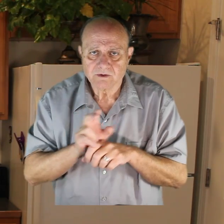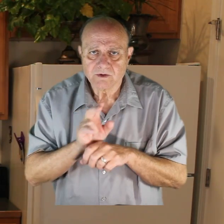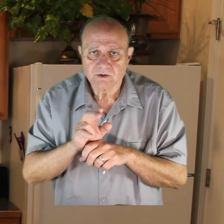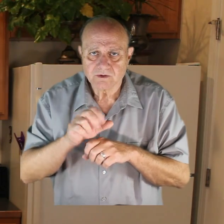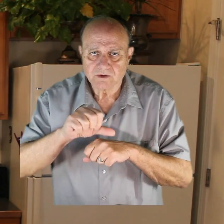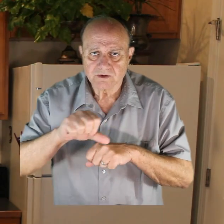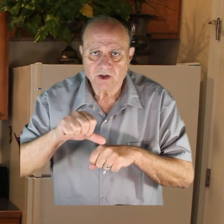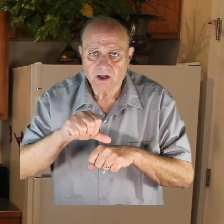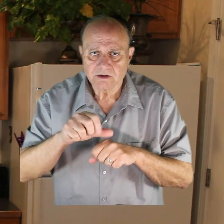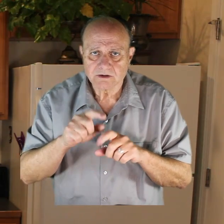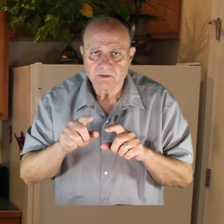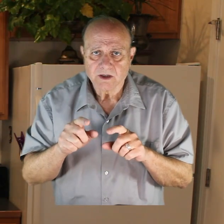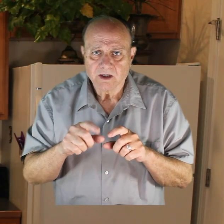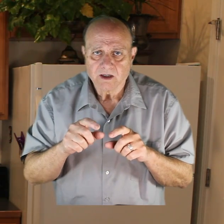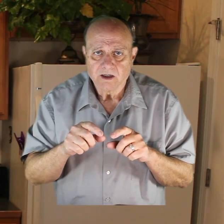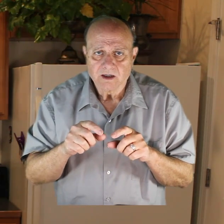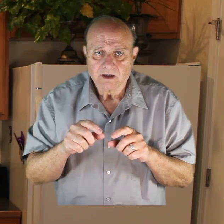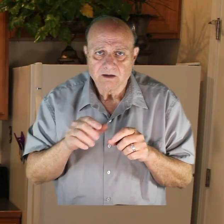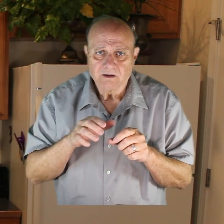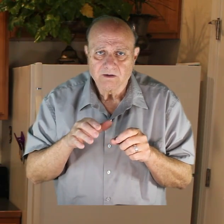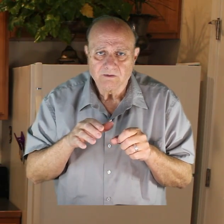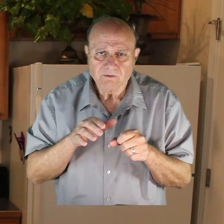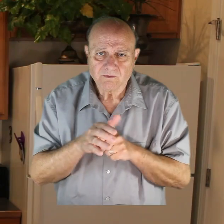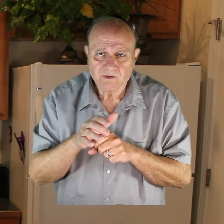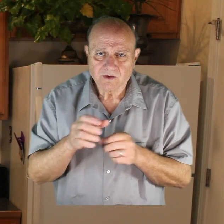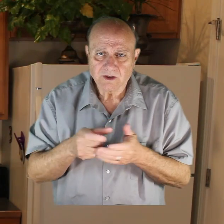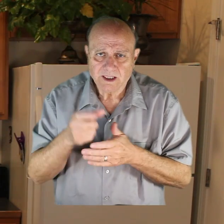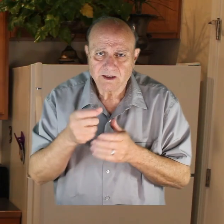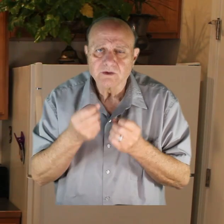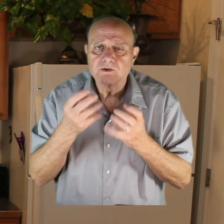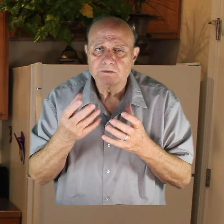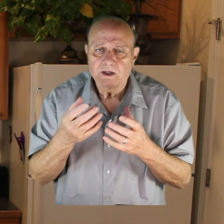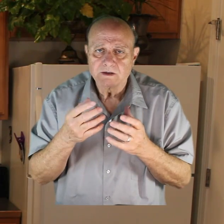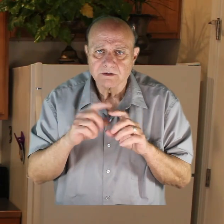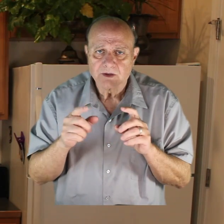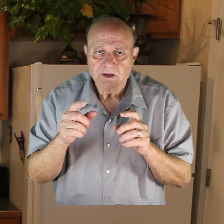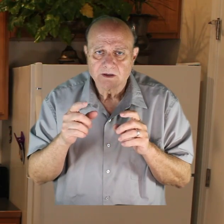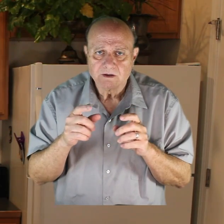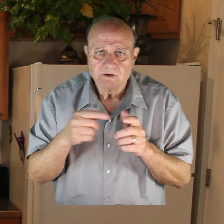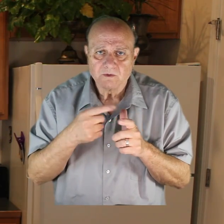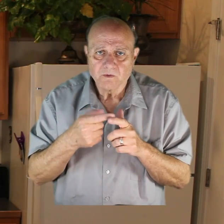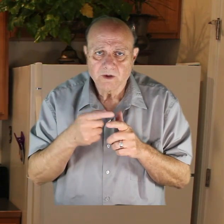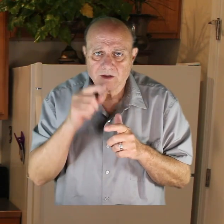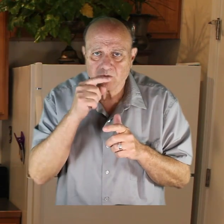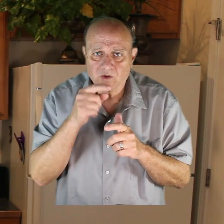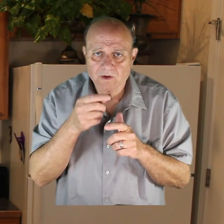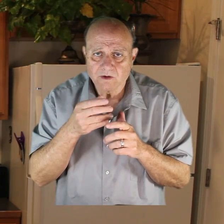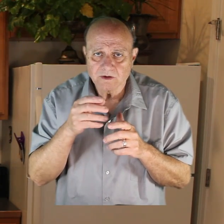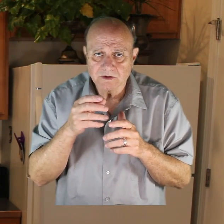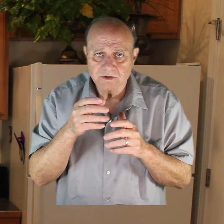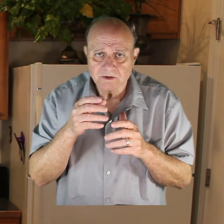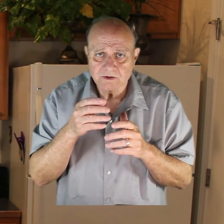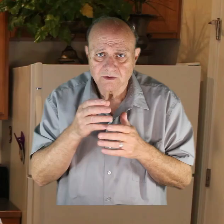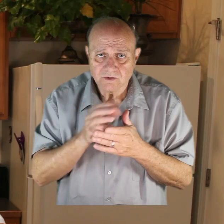work just fine, but I happen to have the tomato paste. A full can would be too much, but once the potatoes are cooked, I'll be adding the tomato